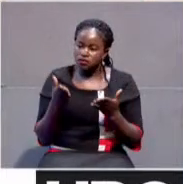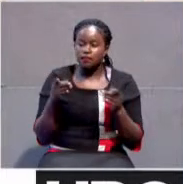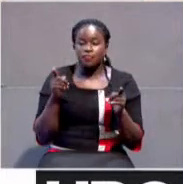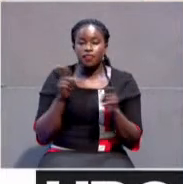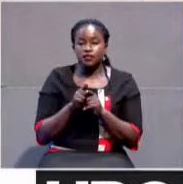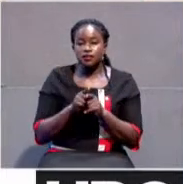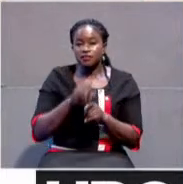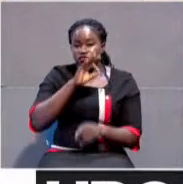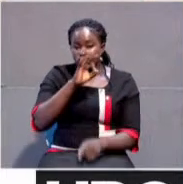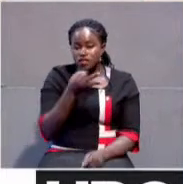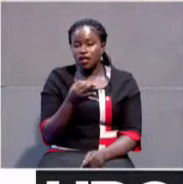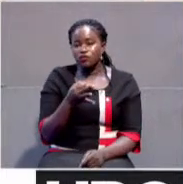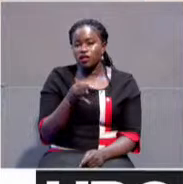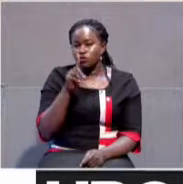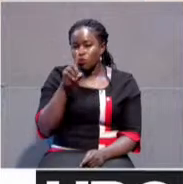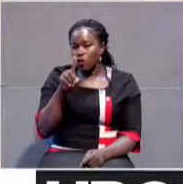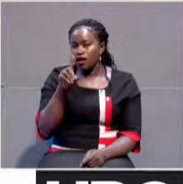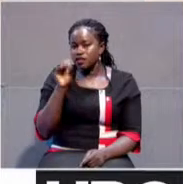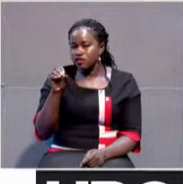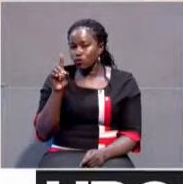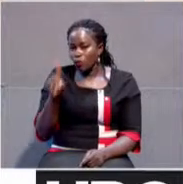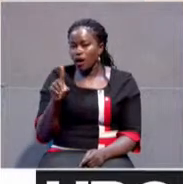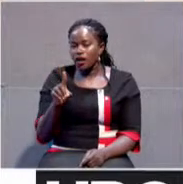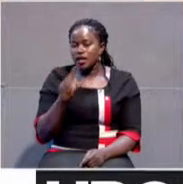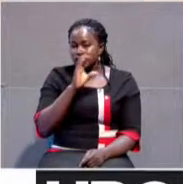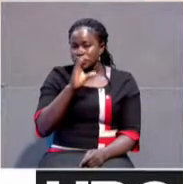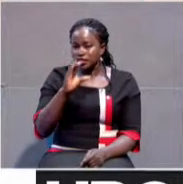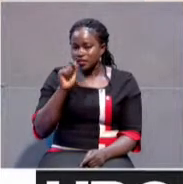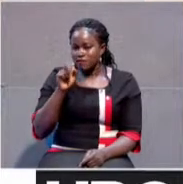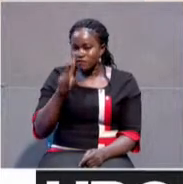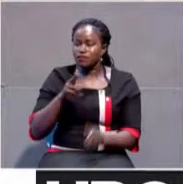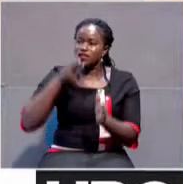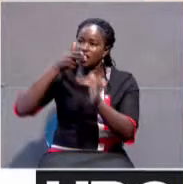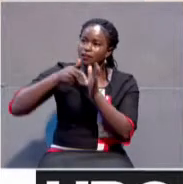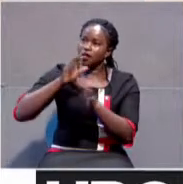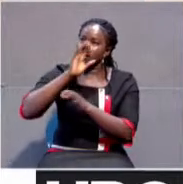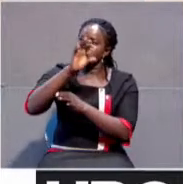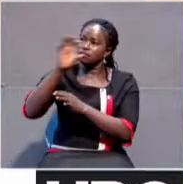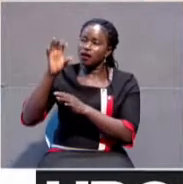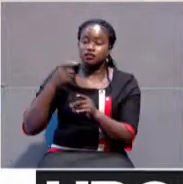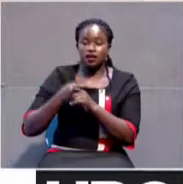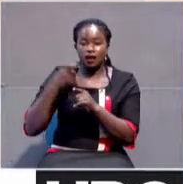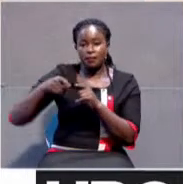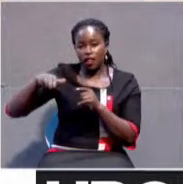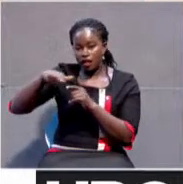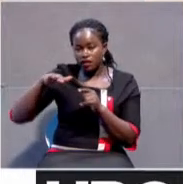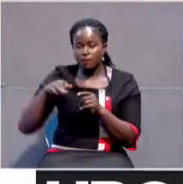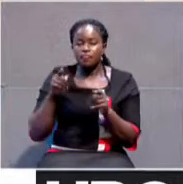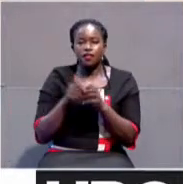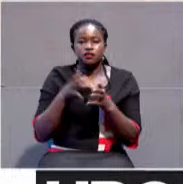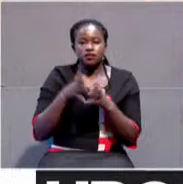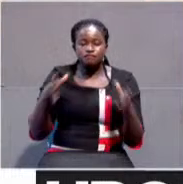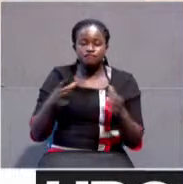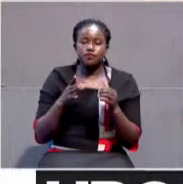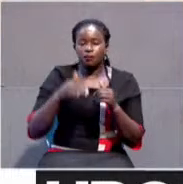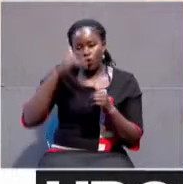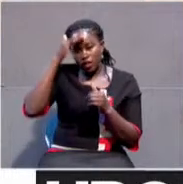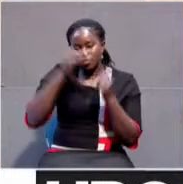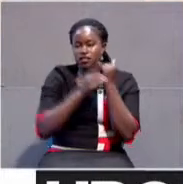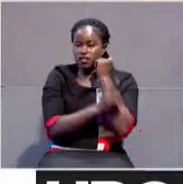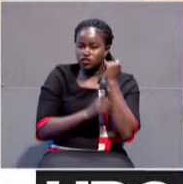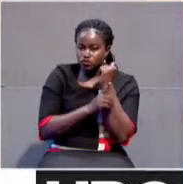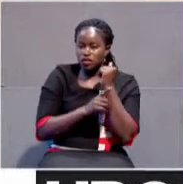of 3,101 CCTV cameras in Kampala metropolitan area, increased police districts with